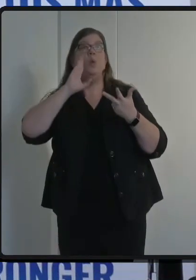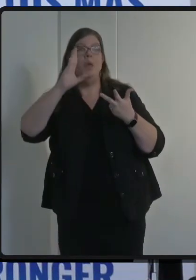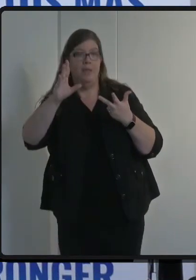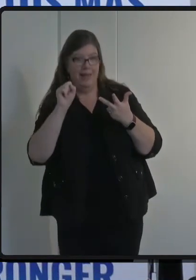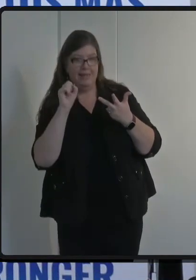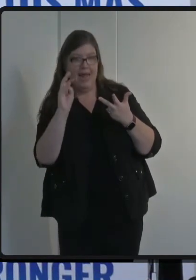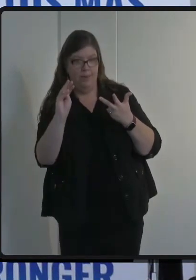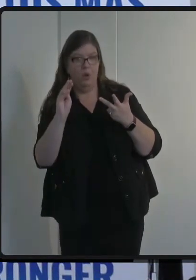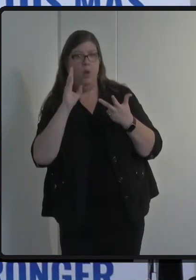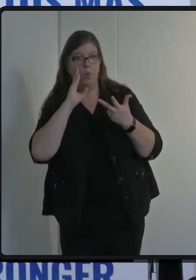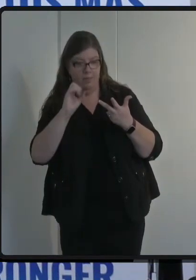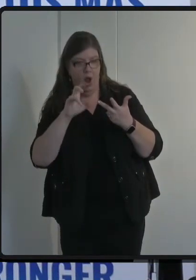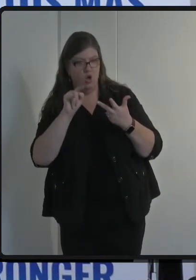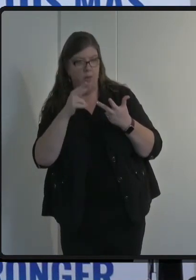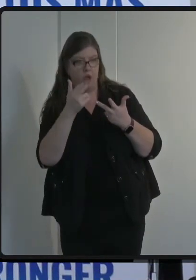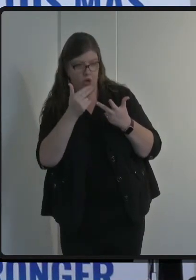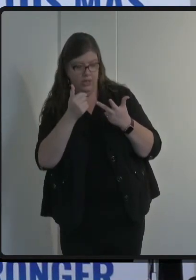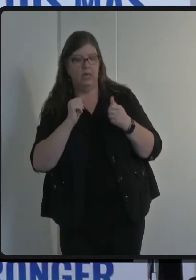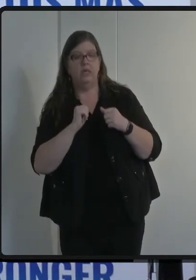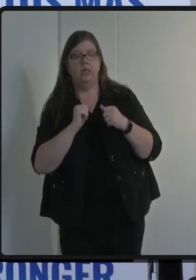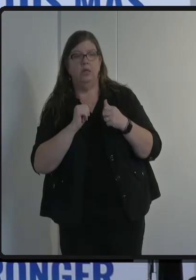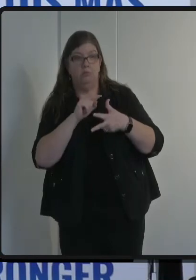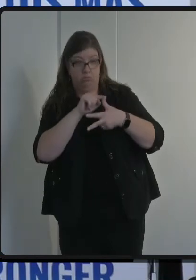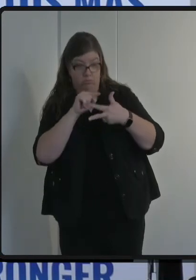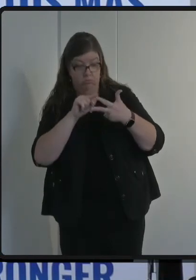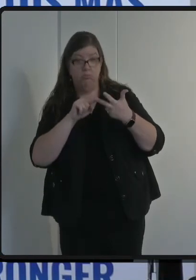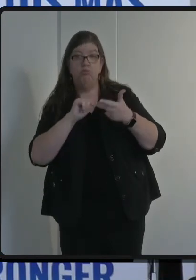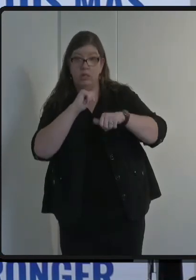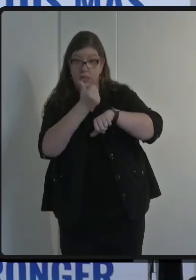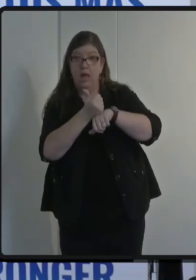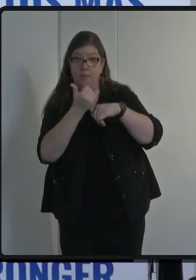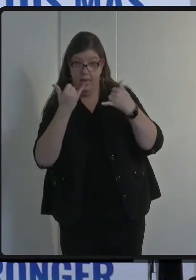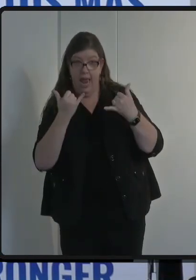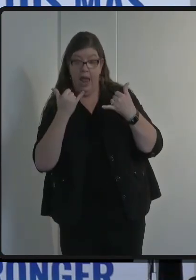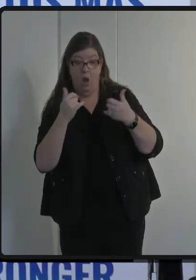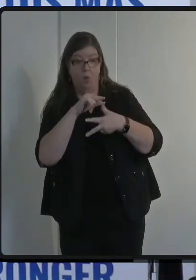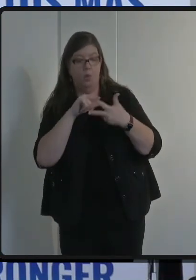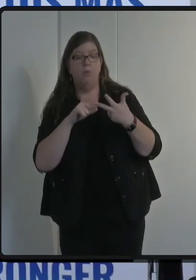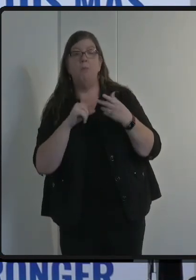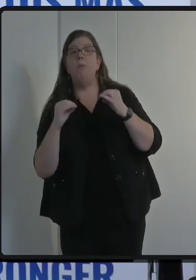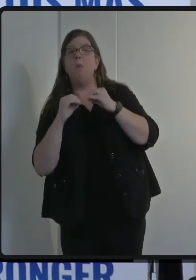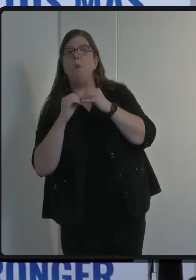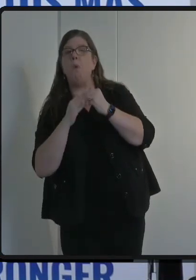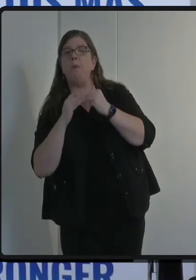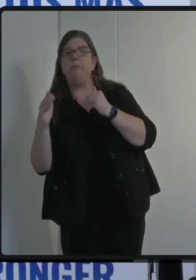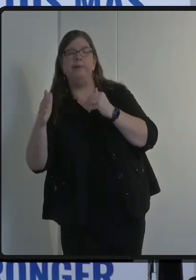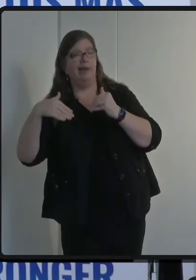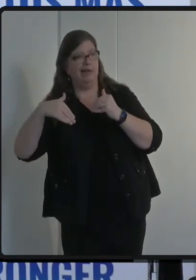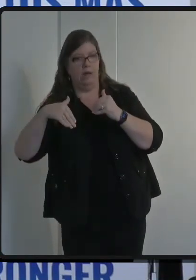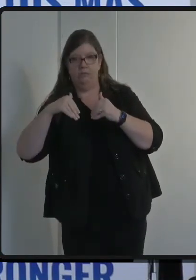Maria. Beyond those 3, we have at this point, we don't have a plan